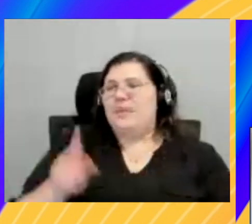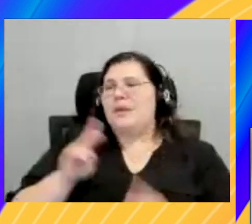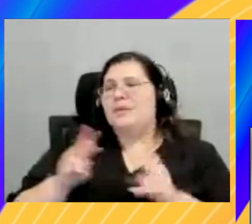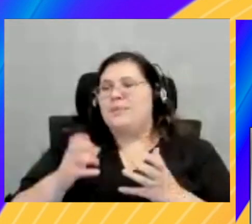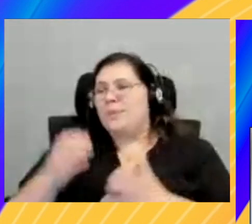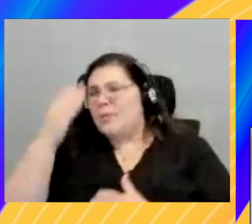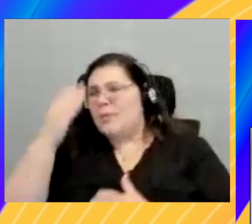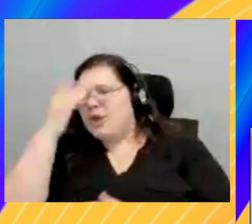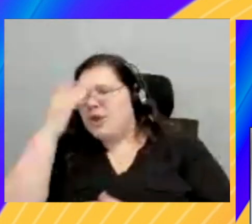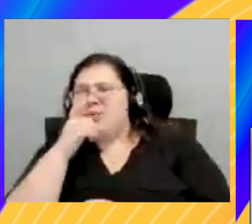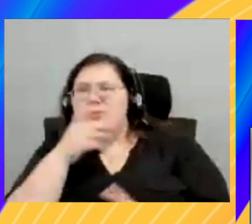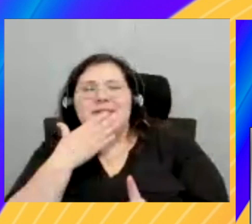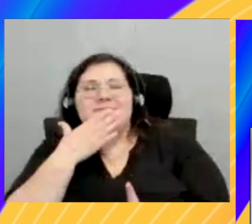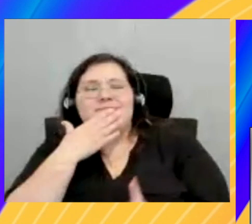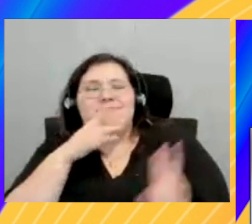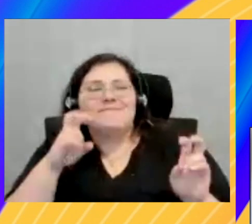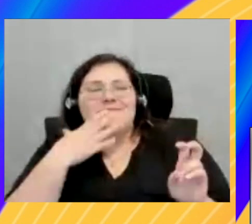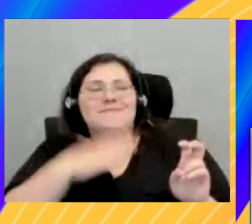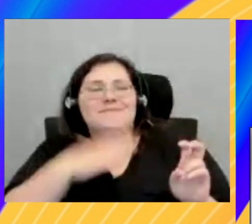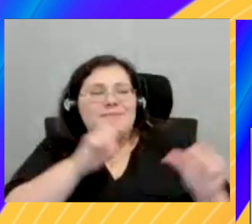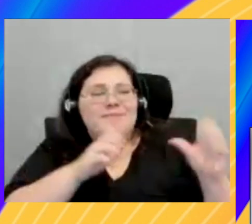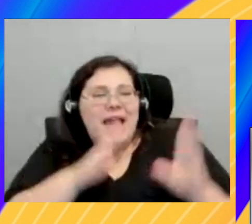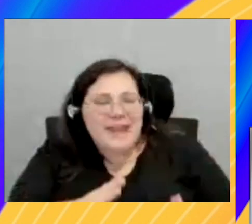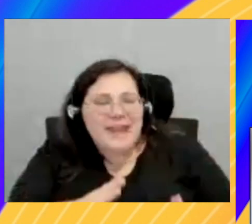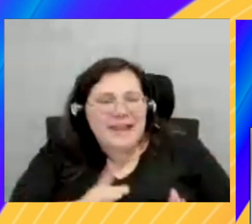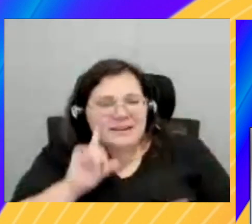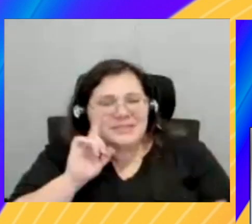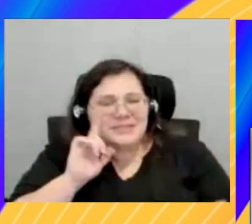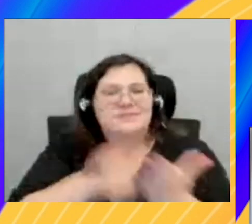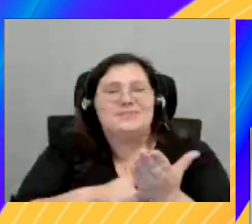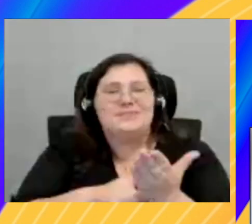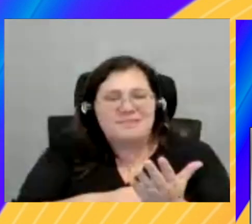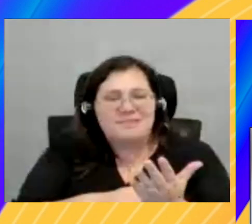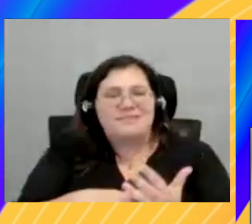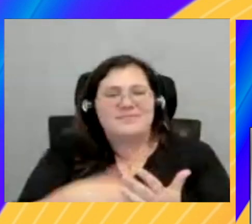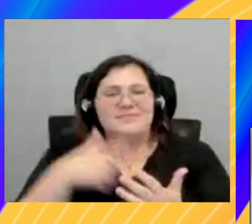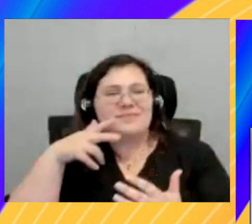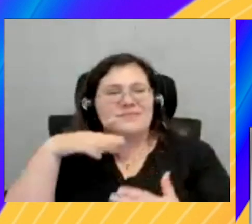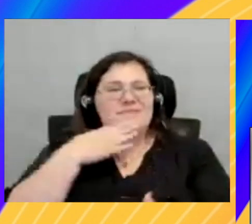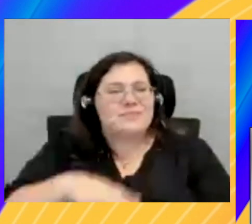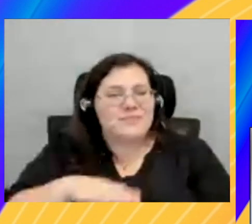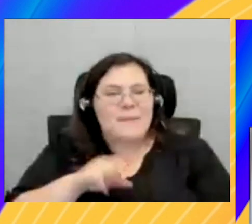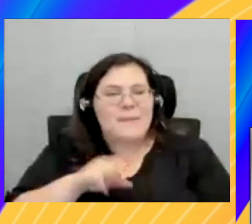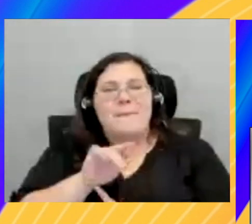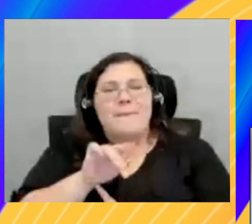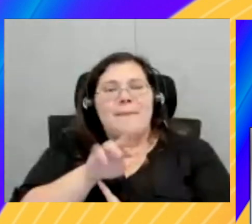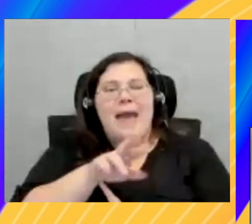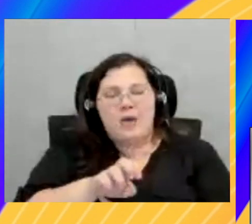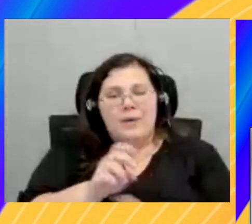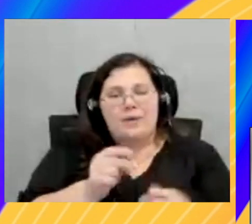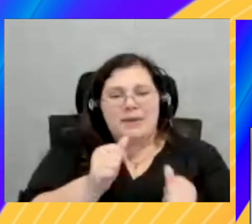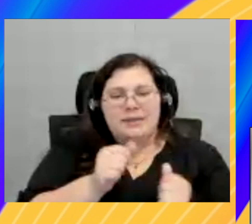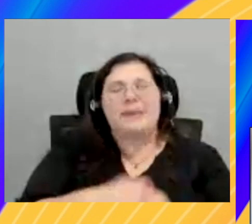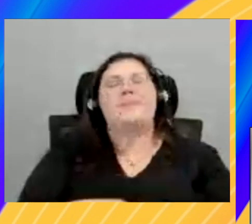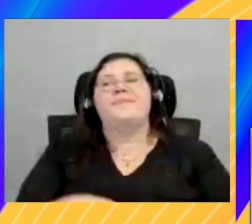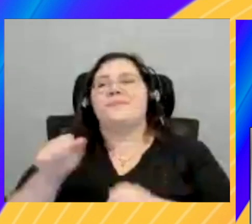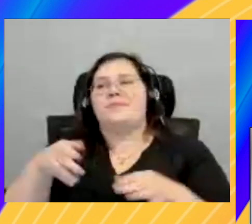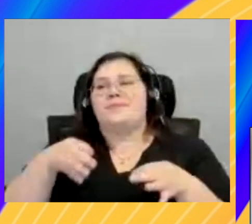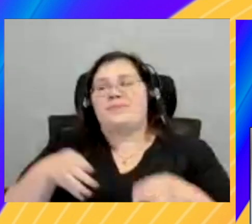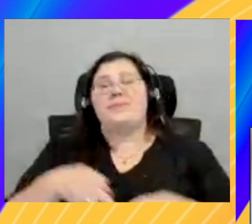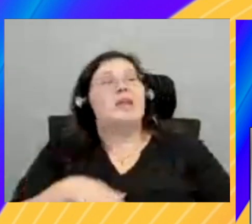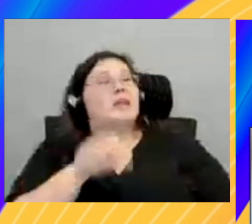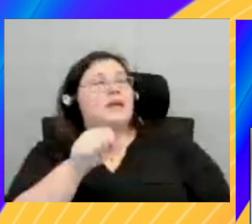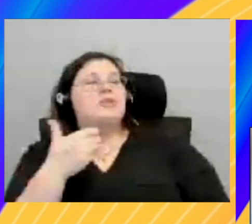quickly. Can you kind of describe that to us? Sure. So there's an old adage in the cybersecurity field that says it's not a matter of